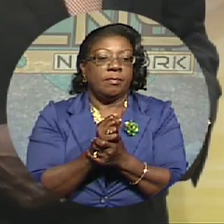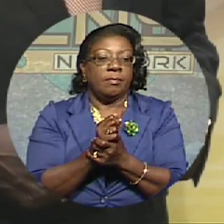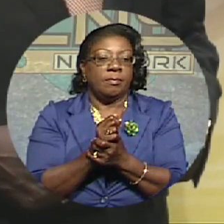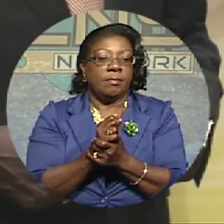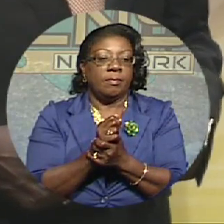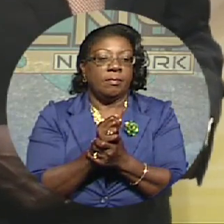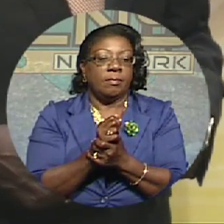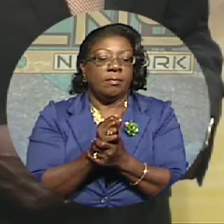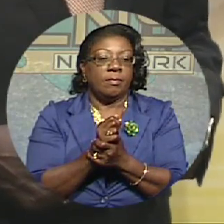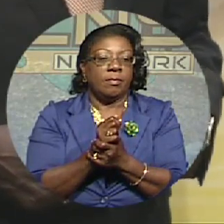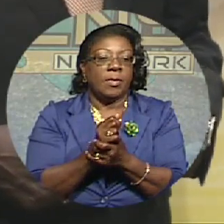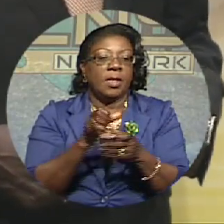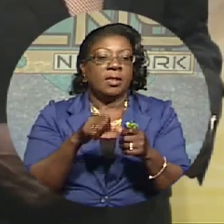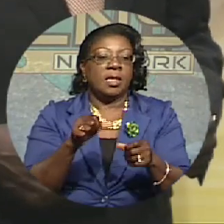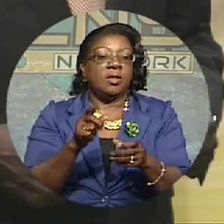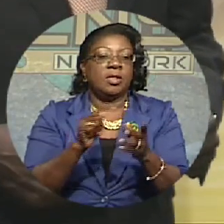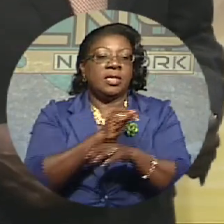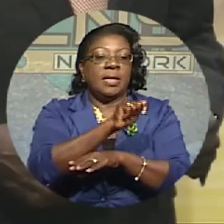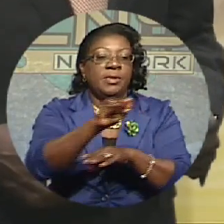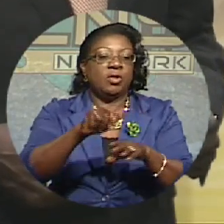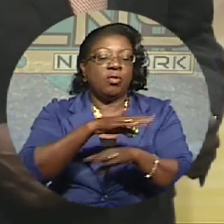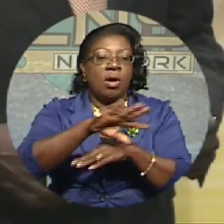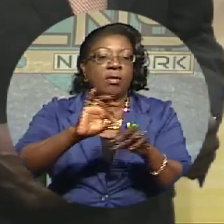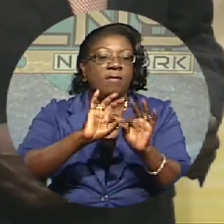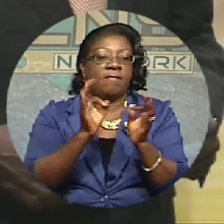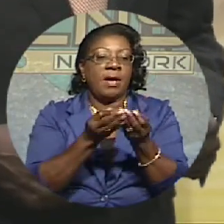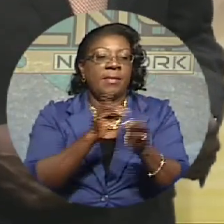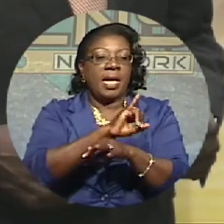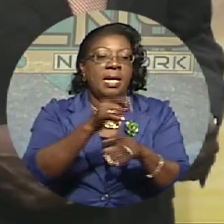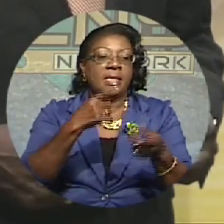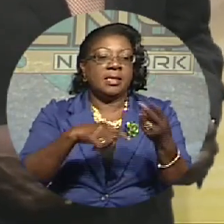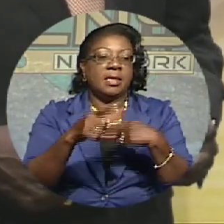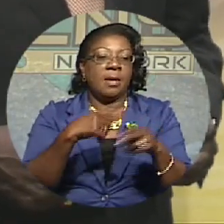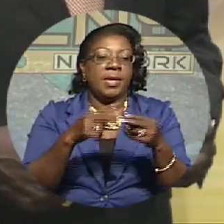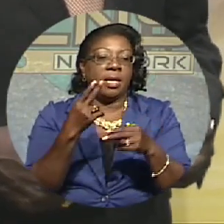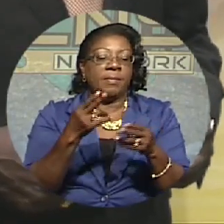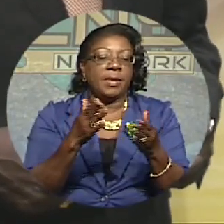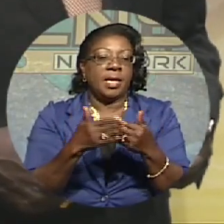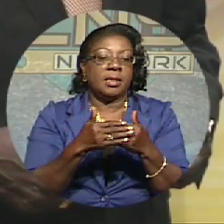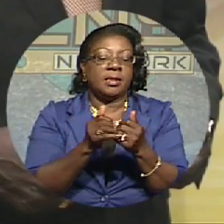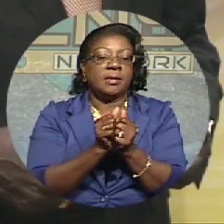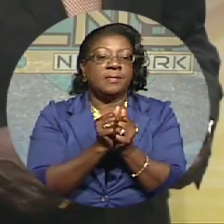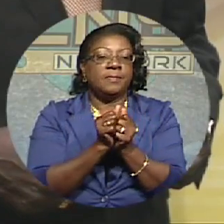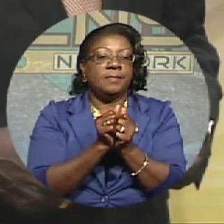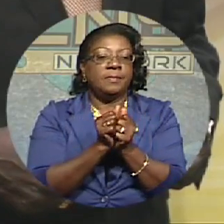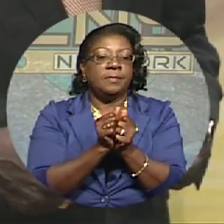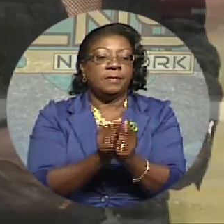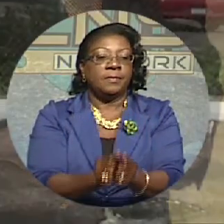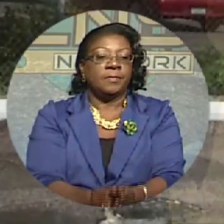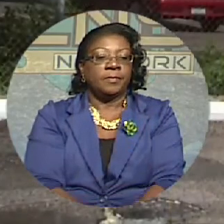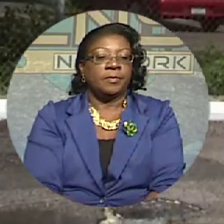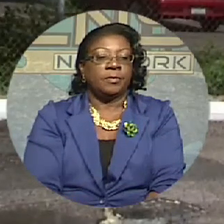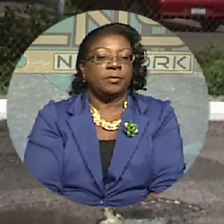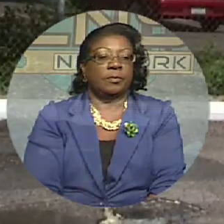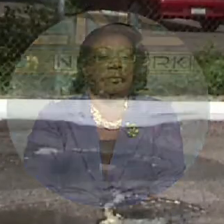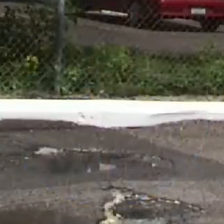and it is steady. But stay tuned, temperatures around the Farm Islands, travel and boating forecast is still to come.